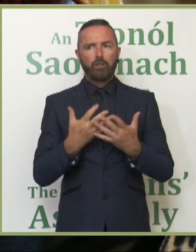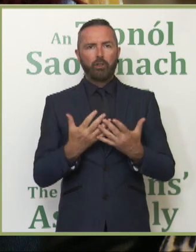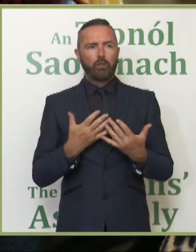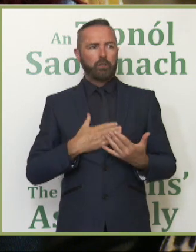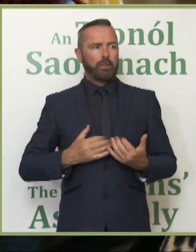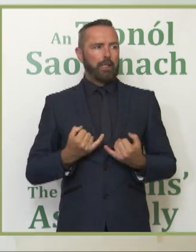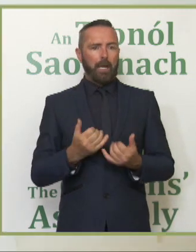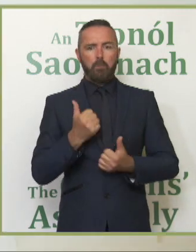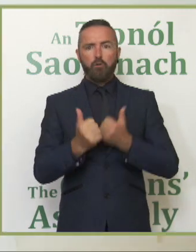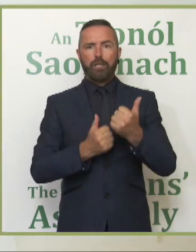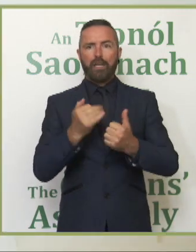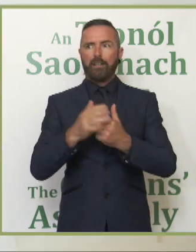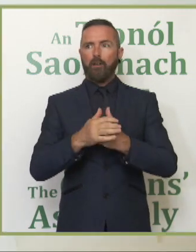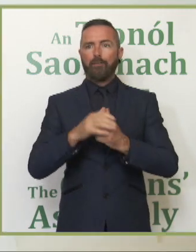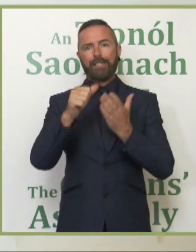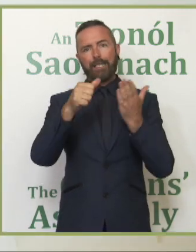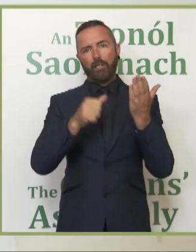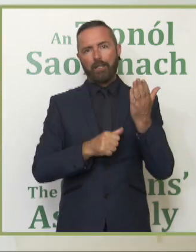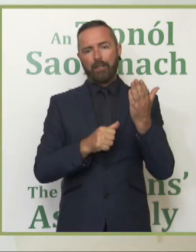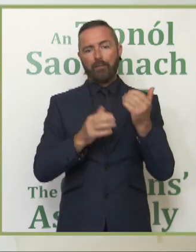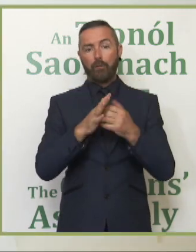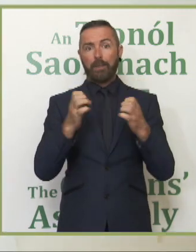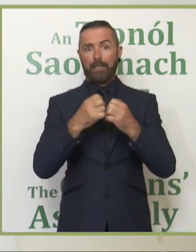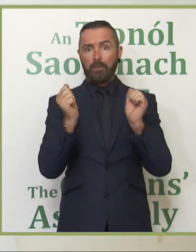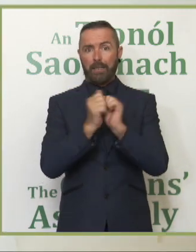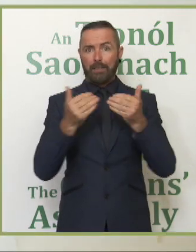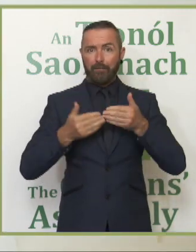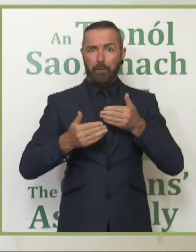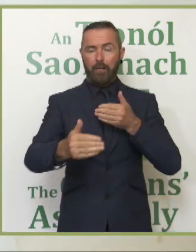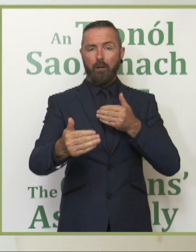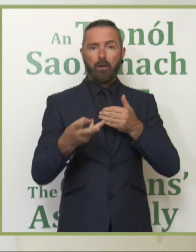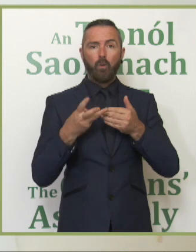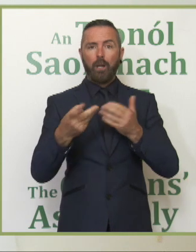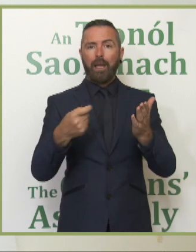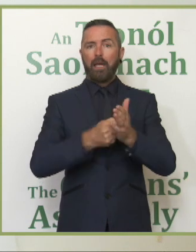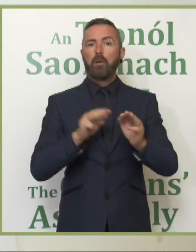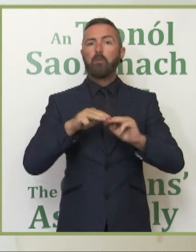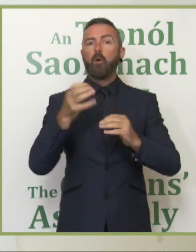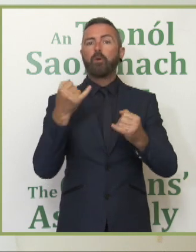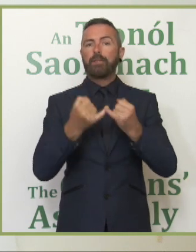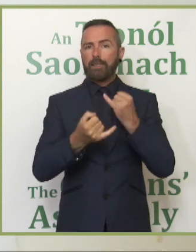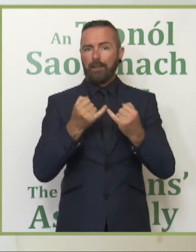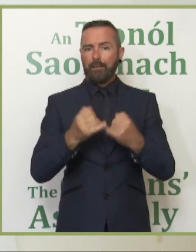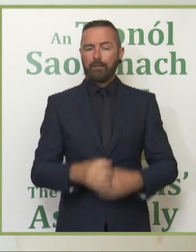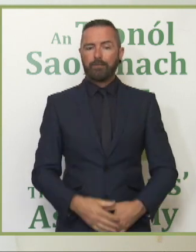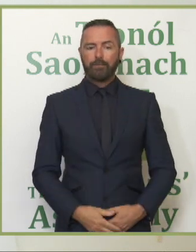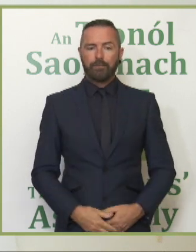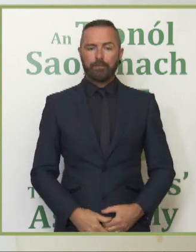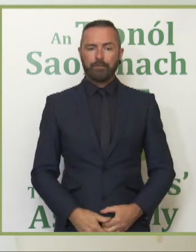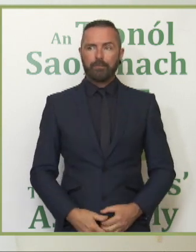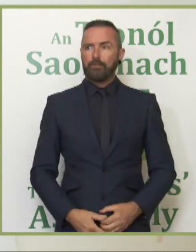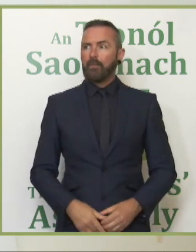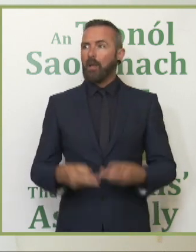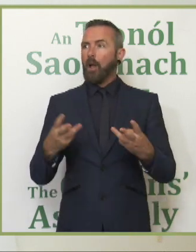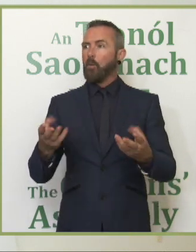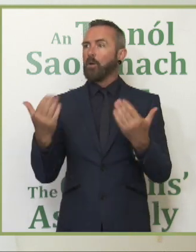that we're heading into. As we head into each assembly meeting from here on, we do drop in a bit more detail, and I'd like to welcome our new